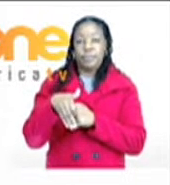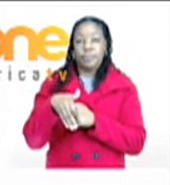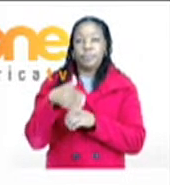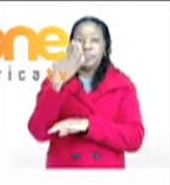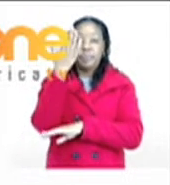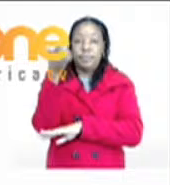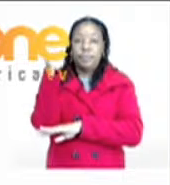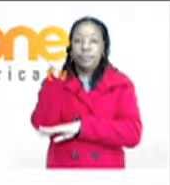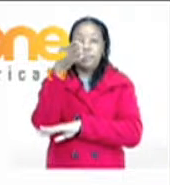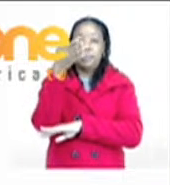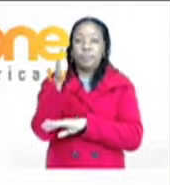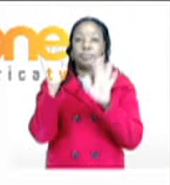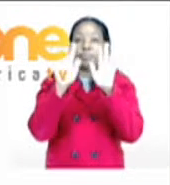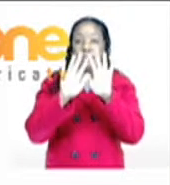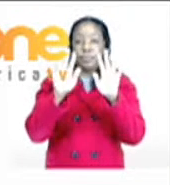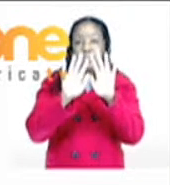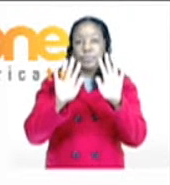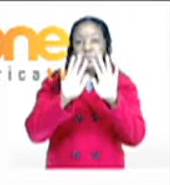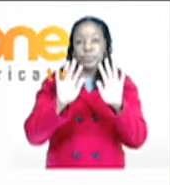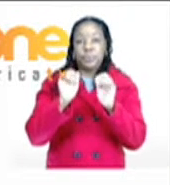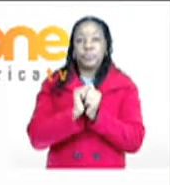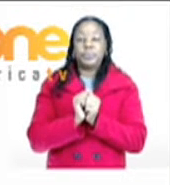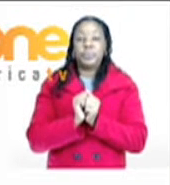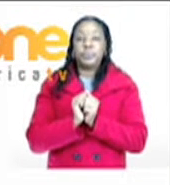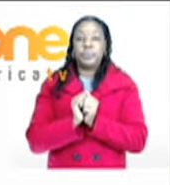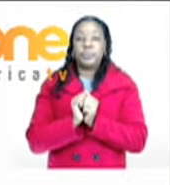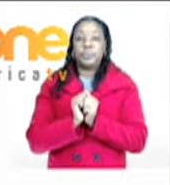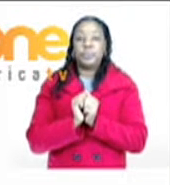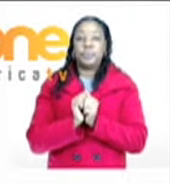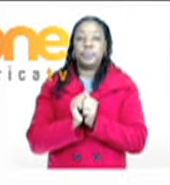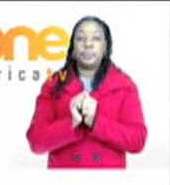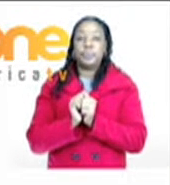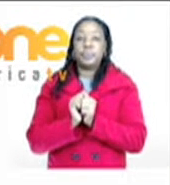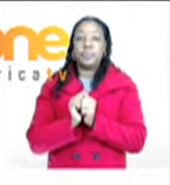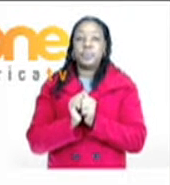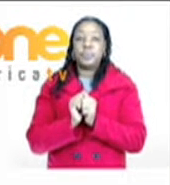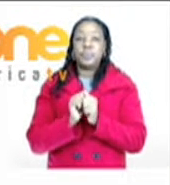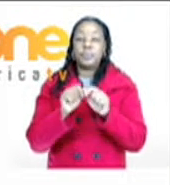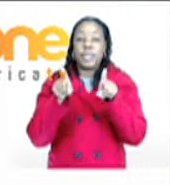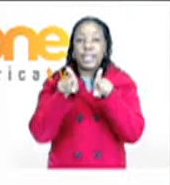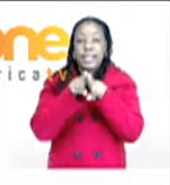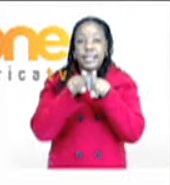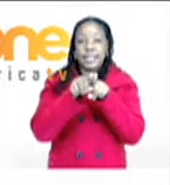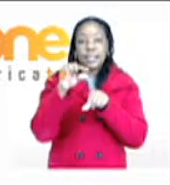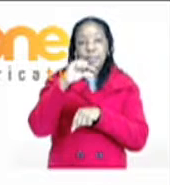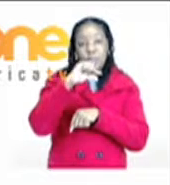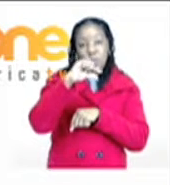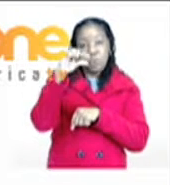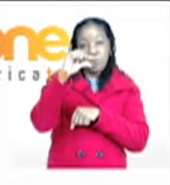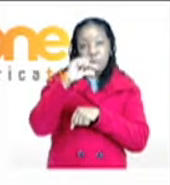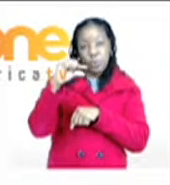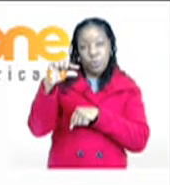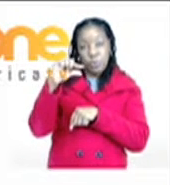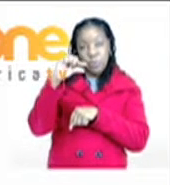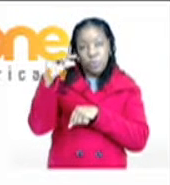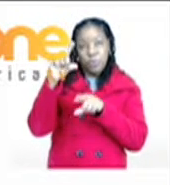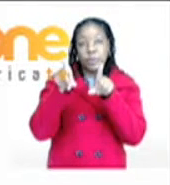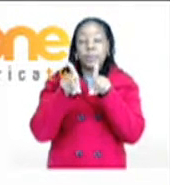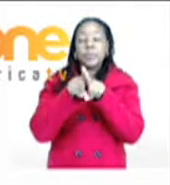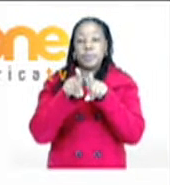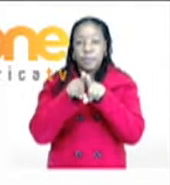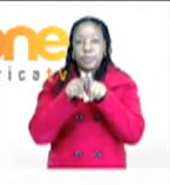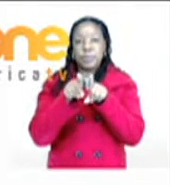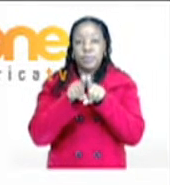Namibian flag according to the instructions. There is one thing that we need to focus on